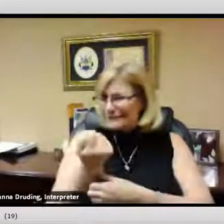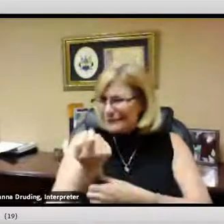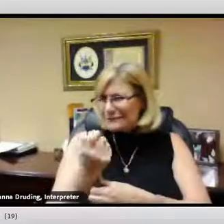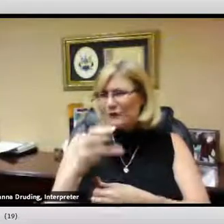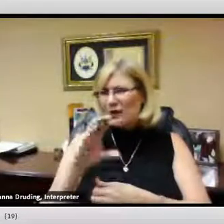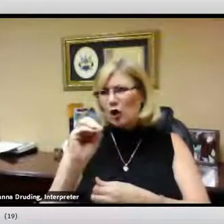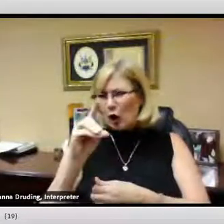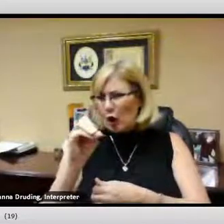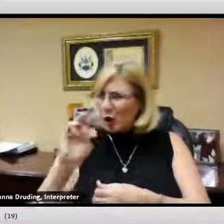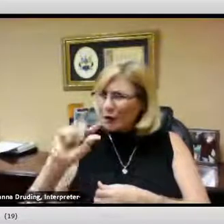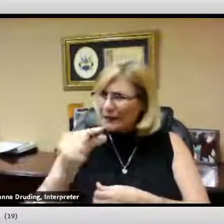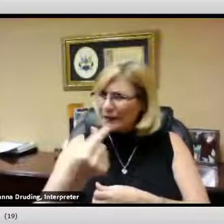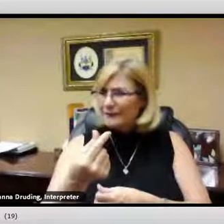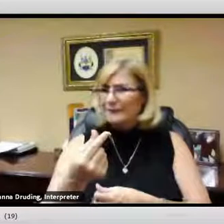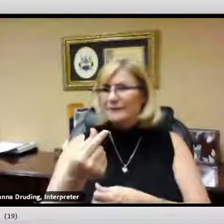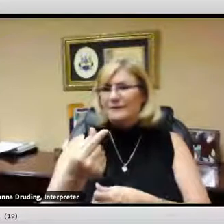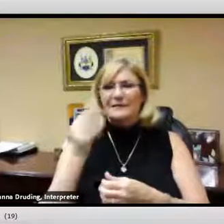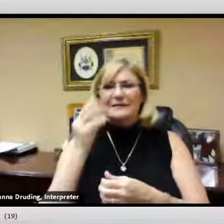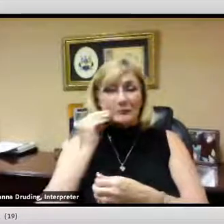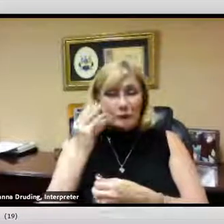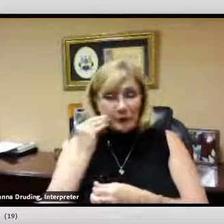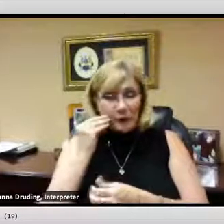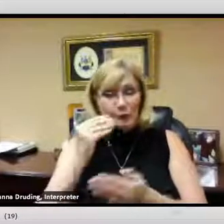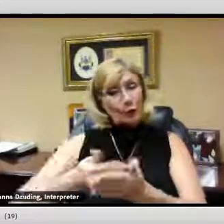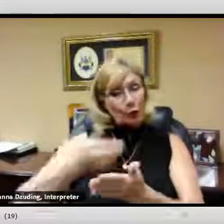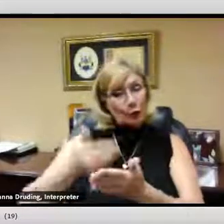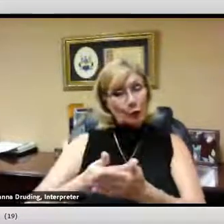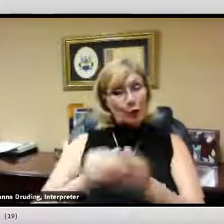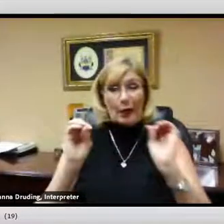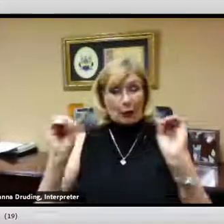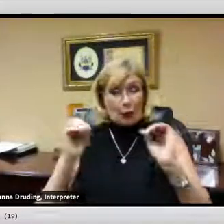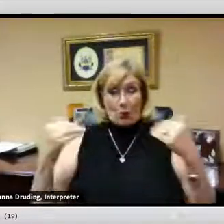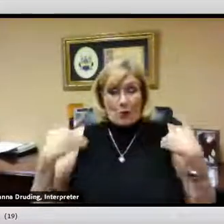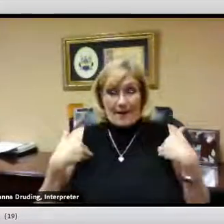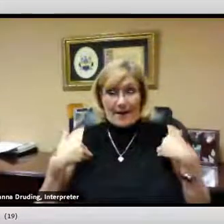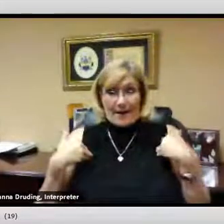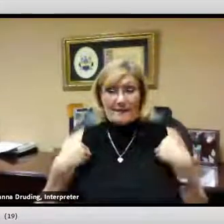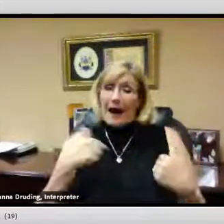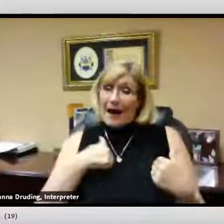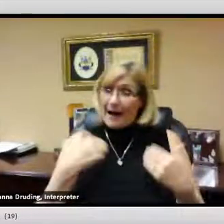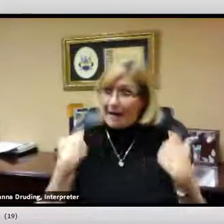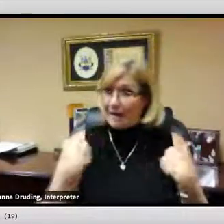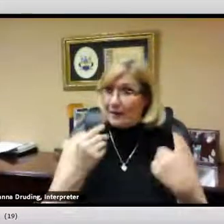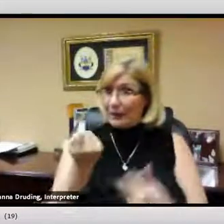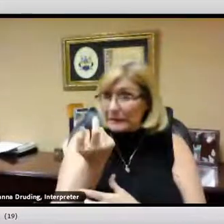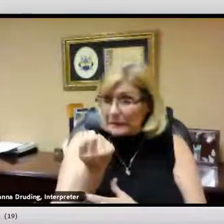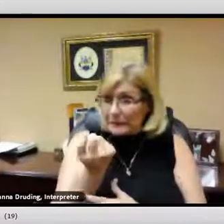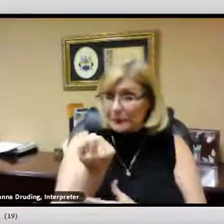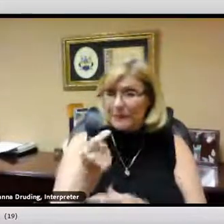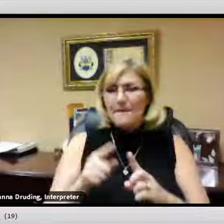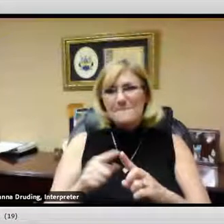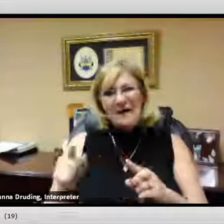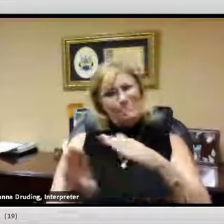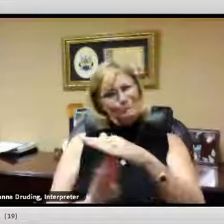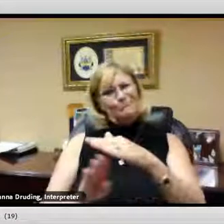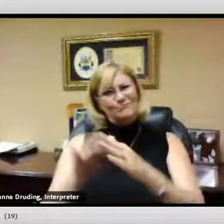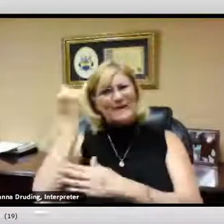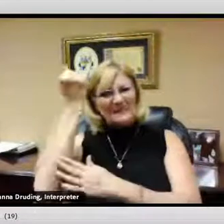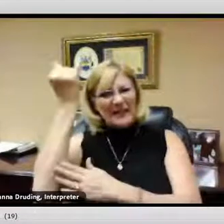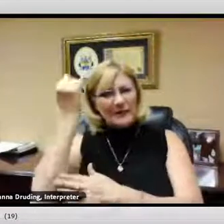experience, which was new. Uh, Nobody here had any. I had very, very little, but I had a basic idea of